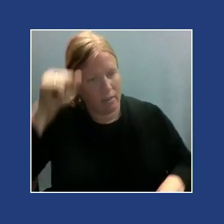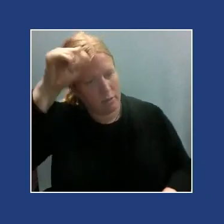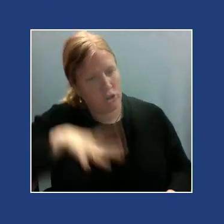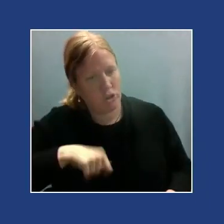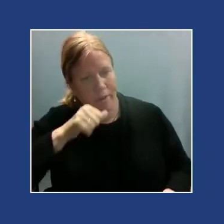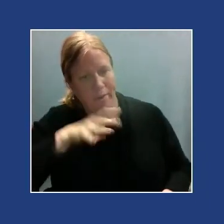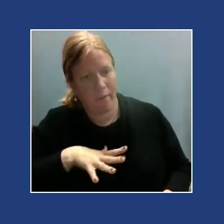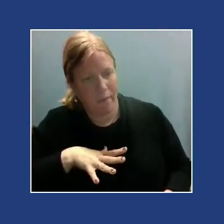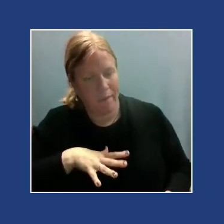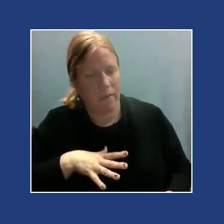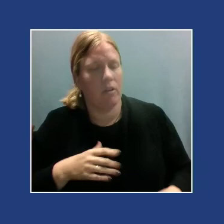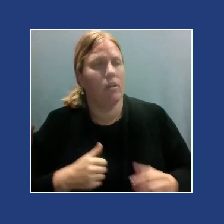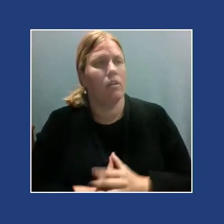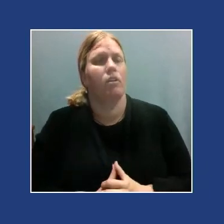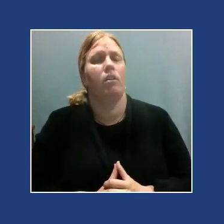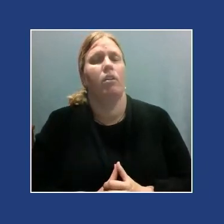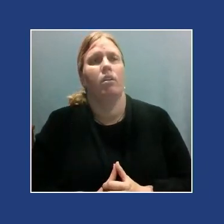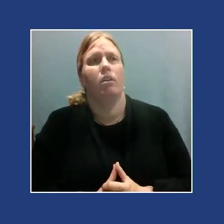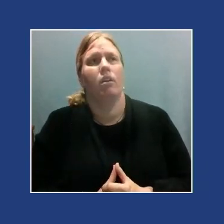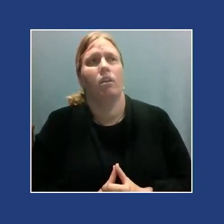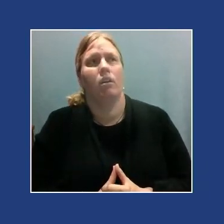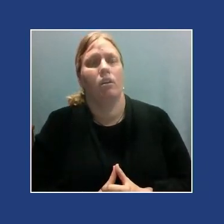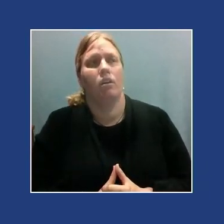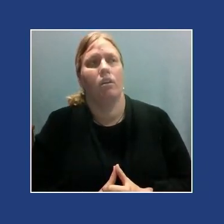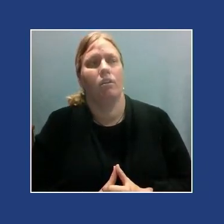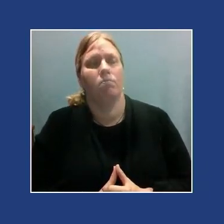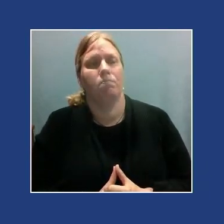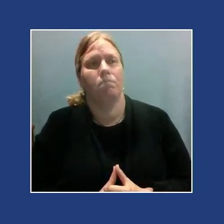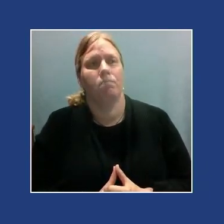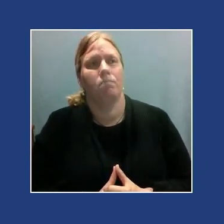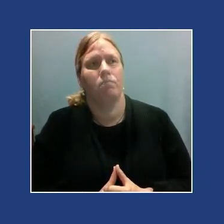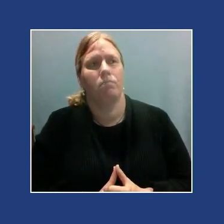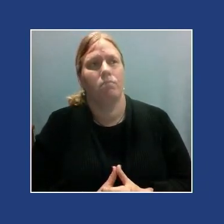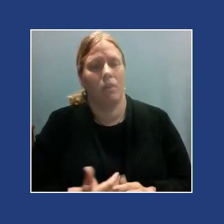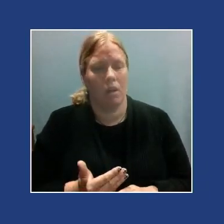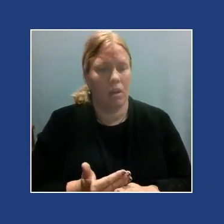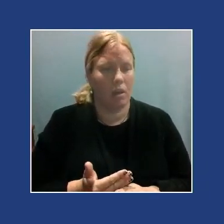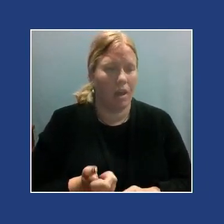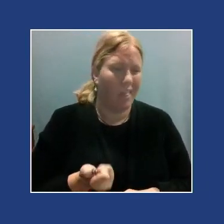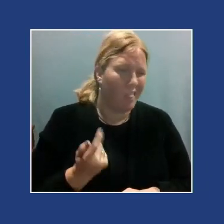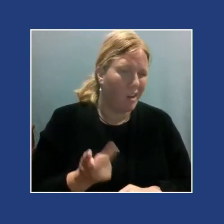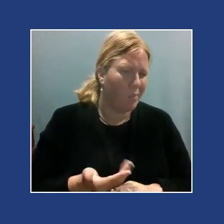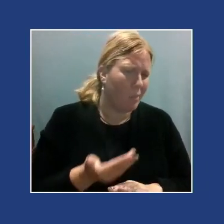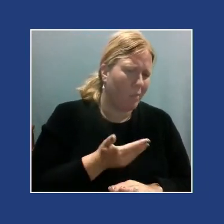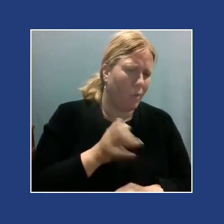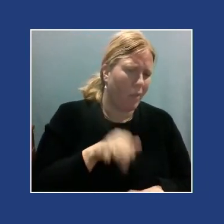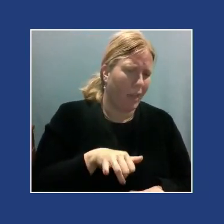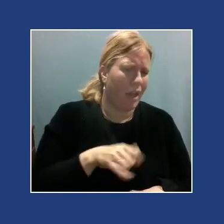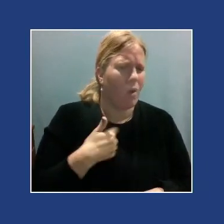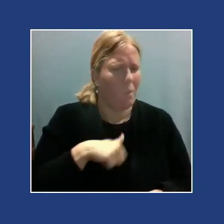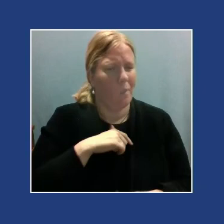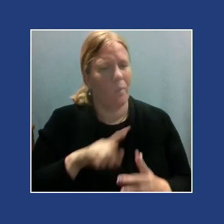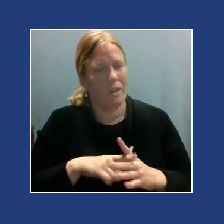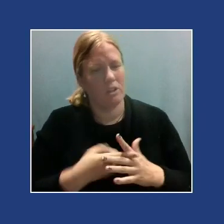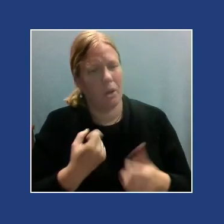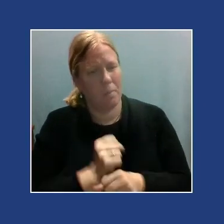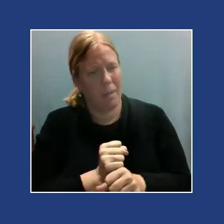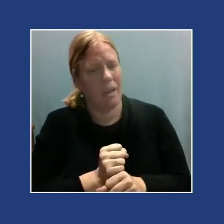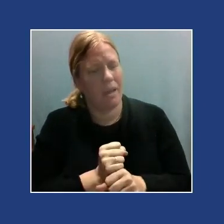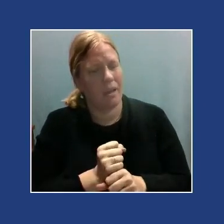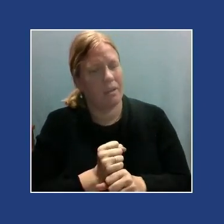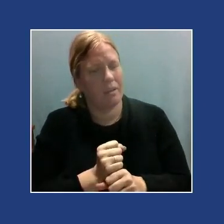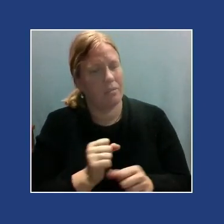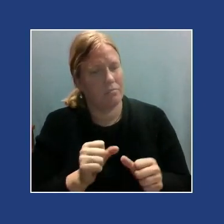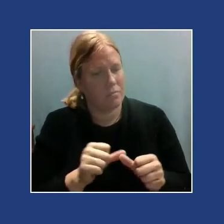people. And a little earlier than that, we started making room in modern Western